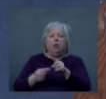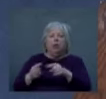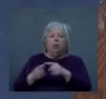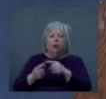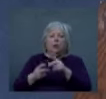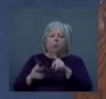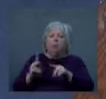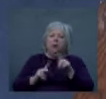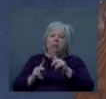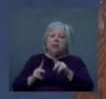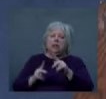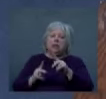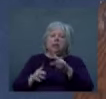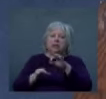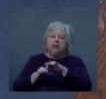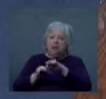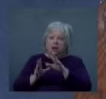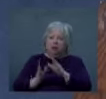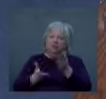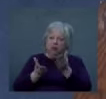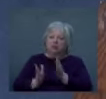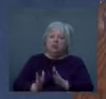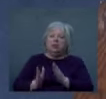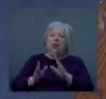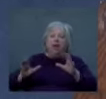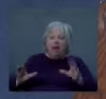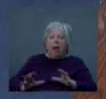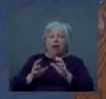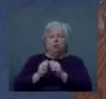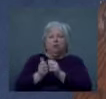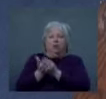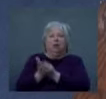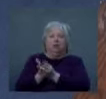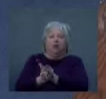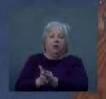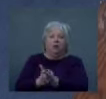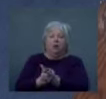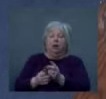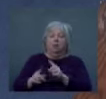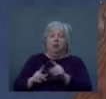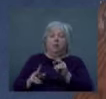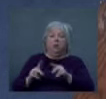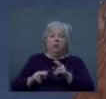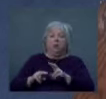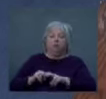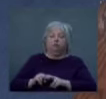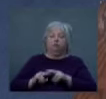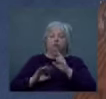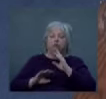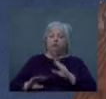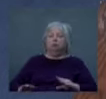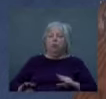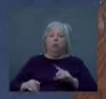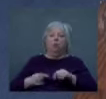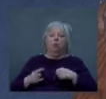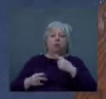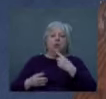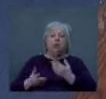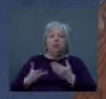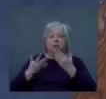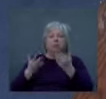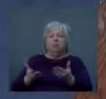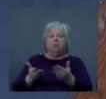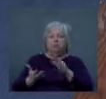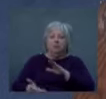act with integrity, if people sit blindly and don't say a word when we bring up these wrongful situations to